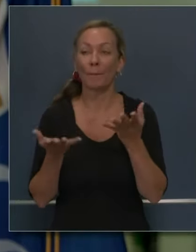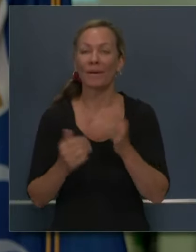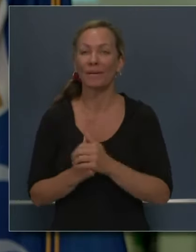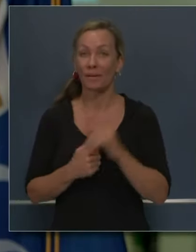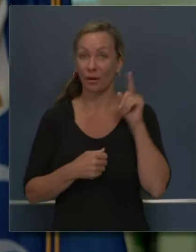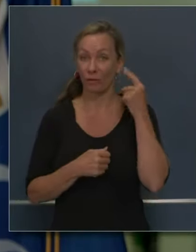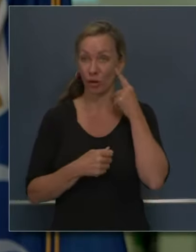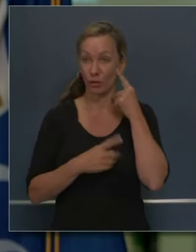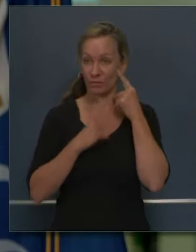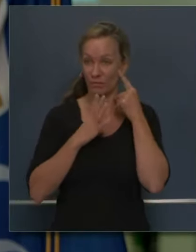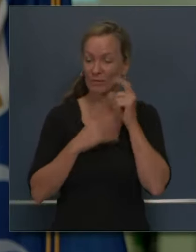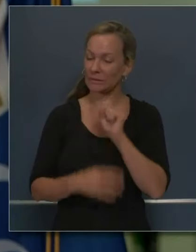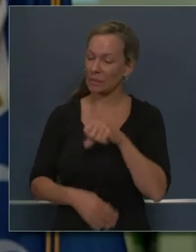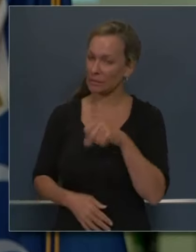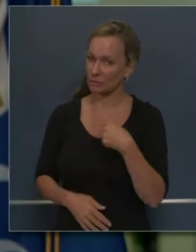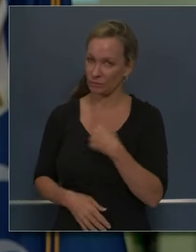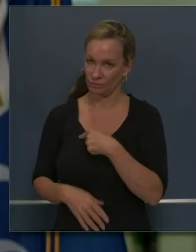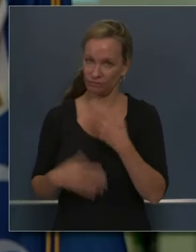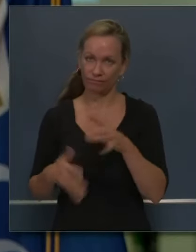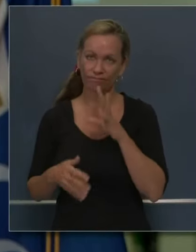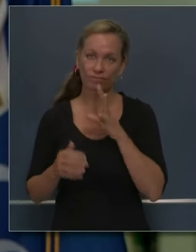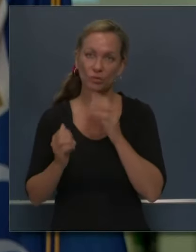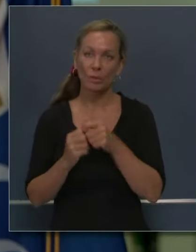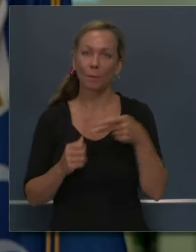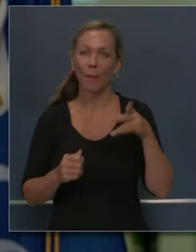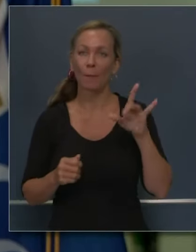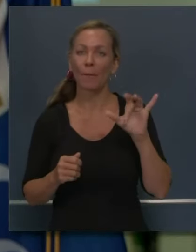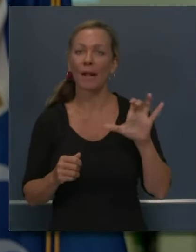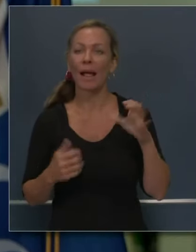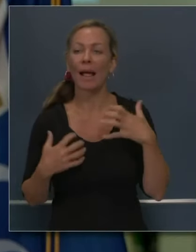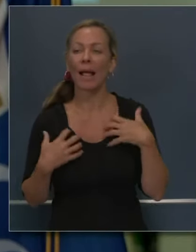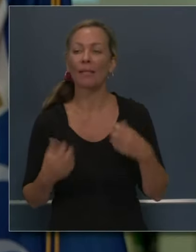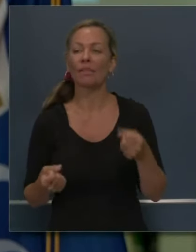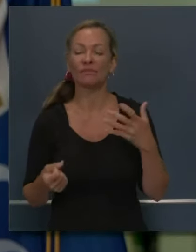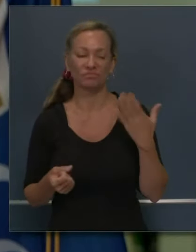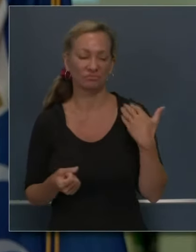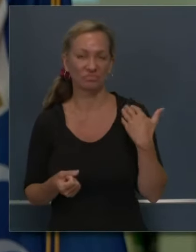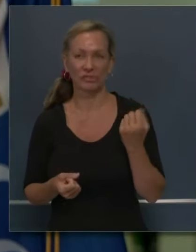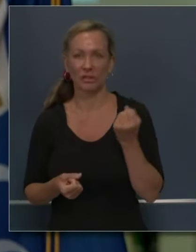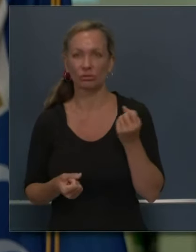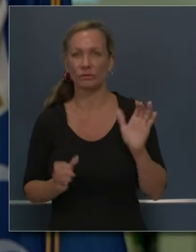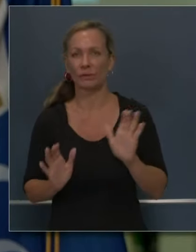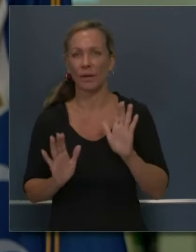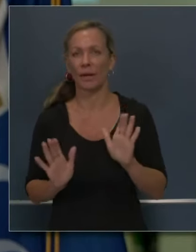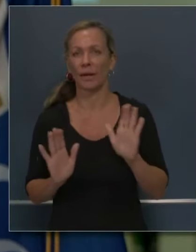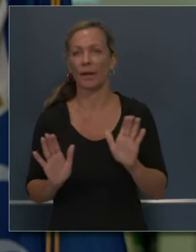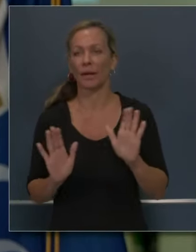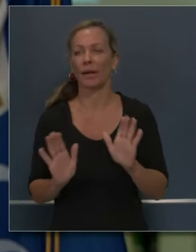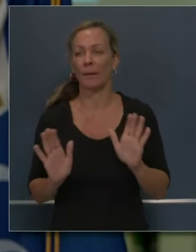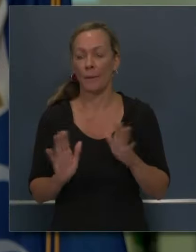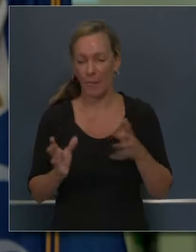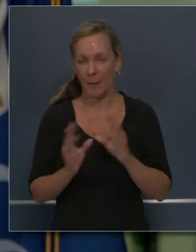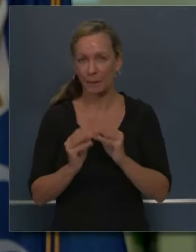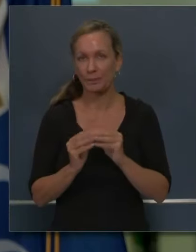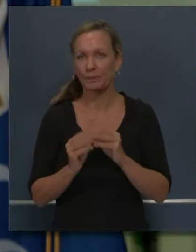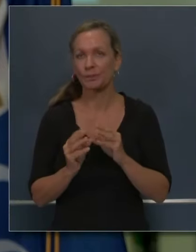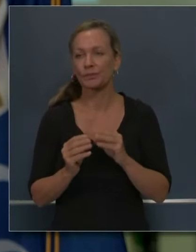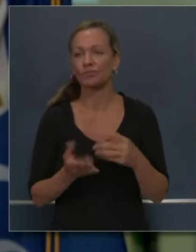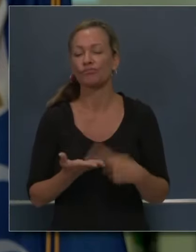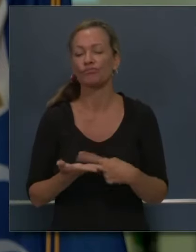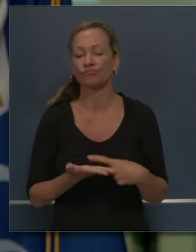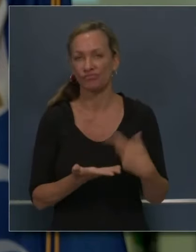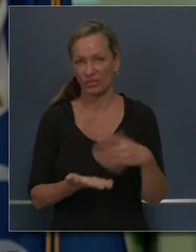some adjustments based upon the feedback we received on Saturday, Sunday. We had a meeting this morning on those guidelines, and we will be